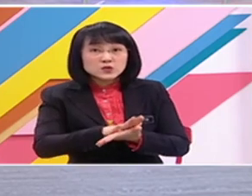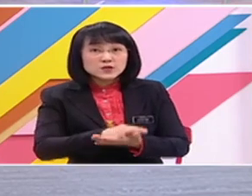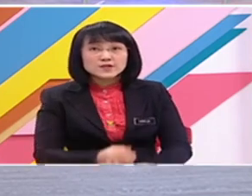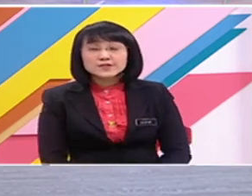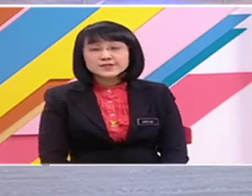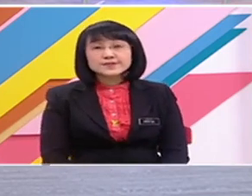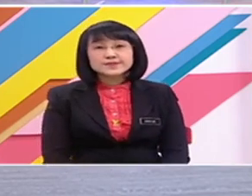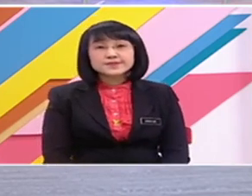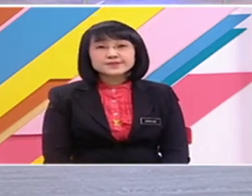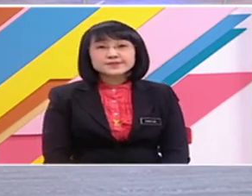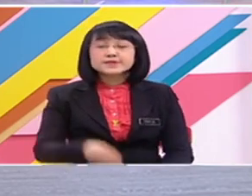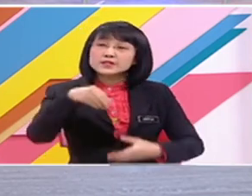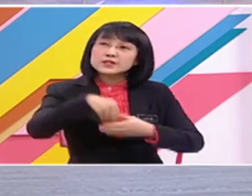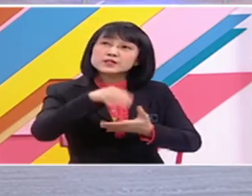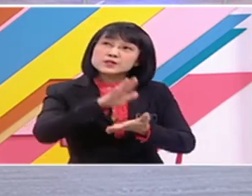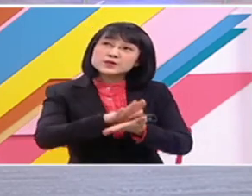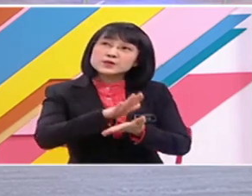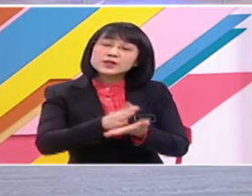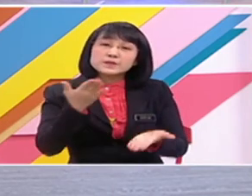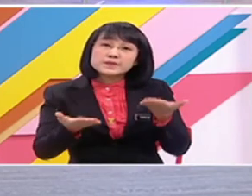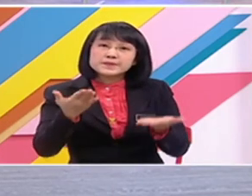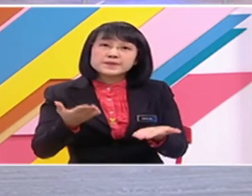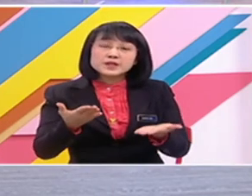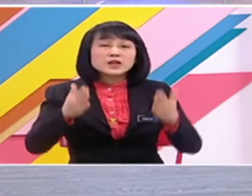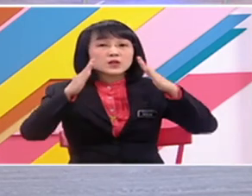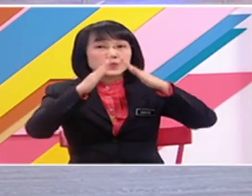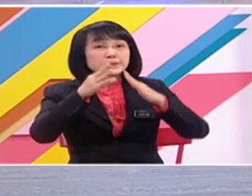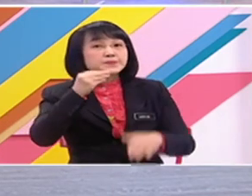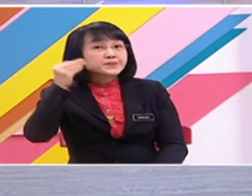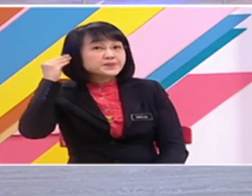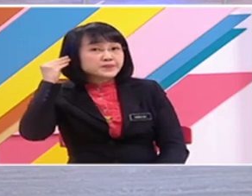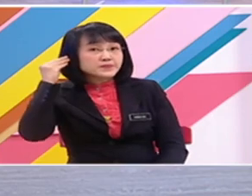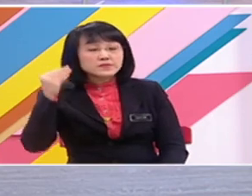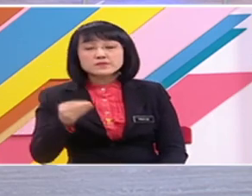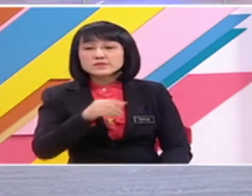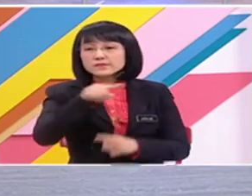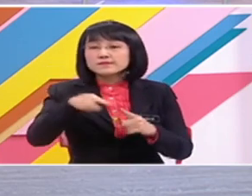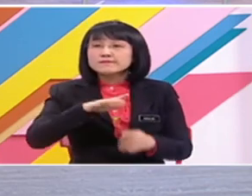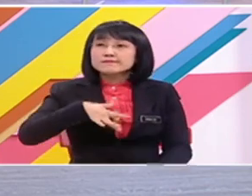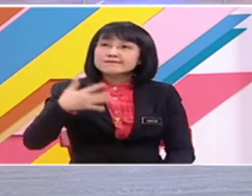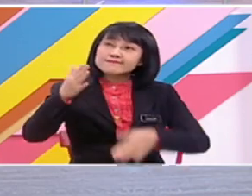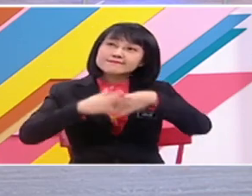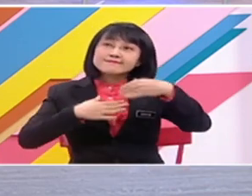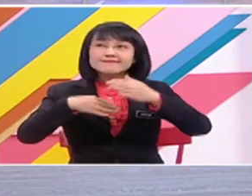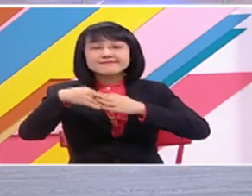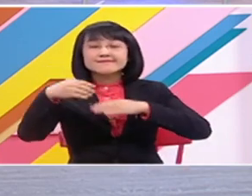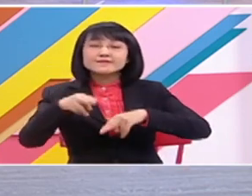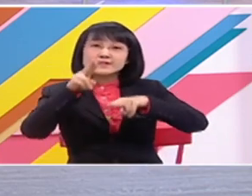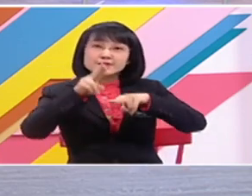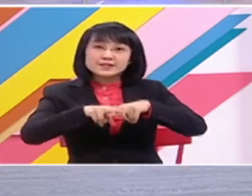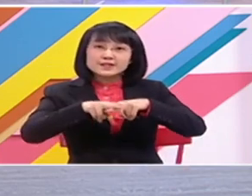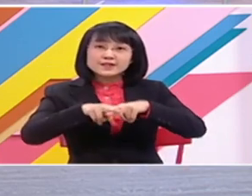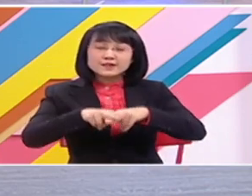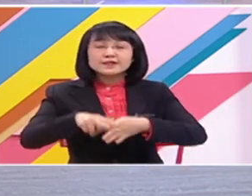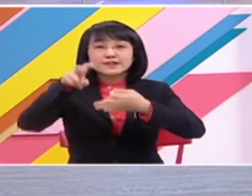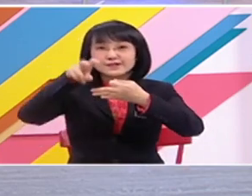In school, and then maybe sometimes at home. Yeah. When we're feeling comfortable and just sitting on the sofa watching TV.